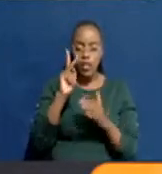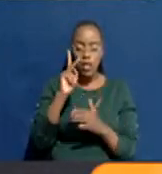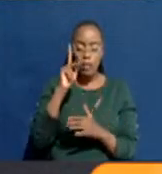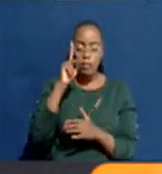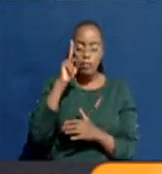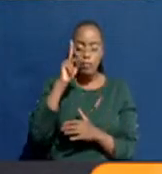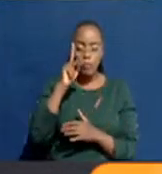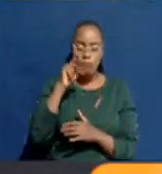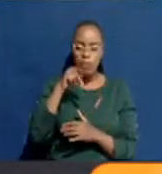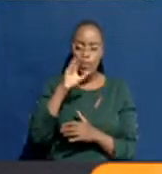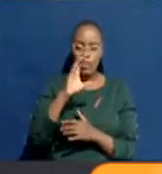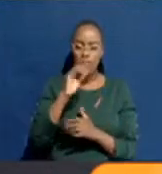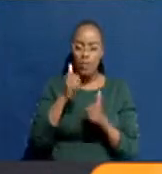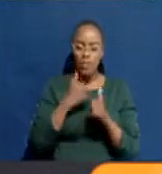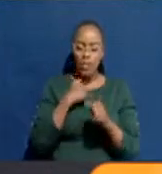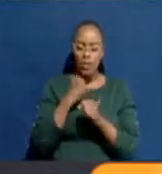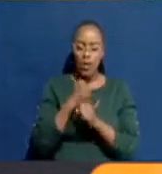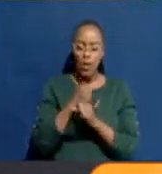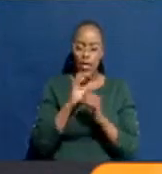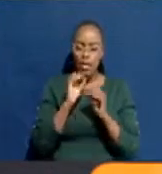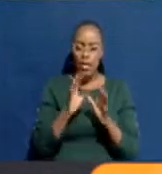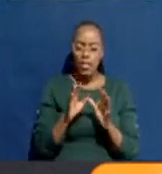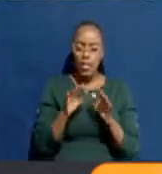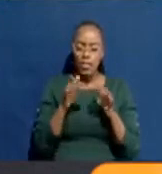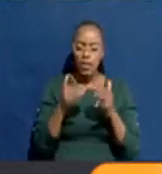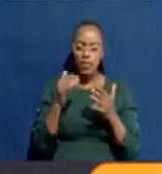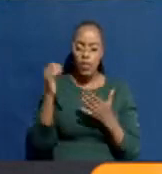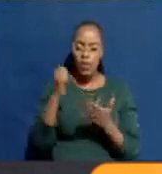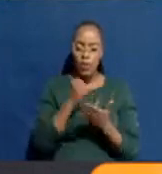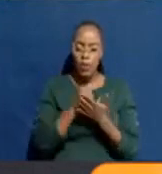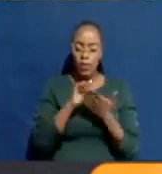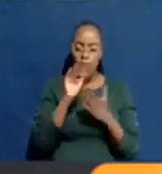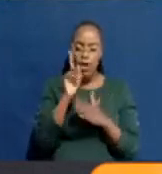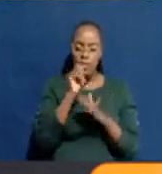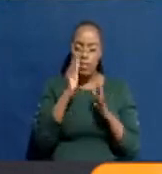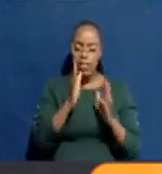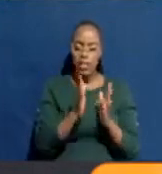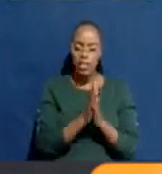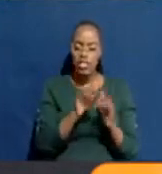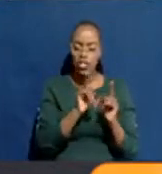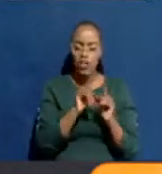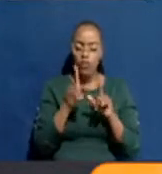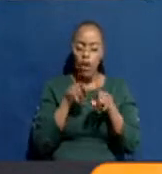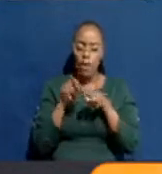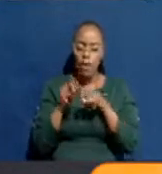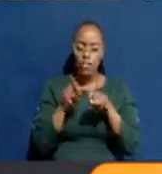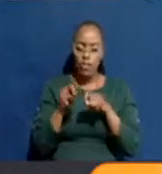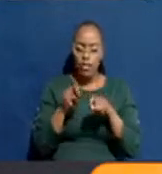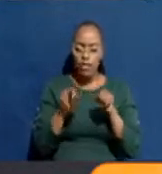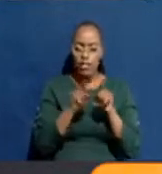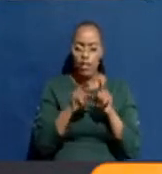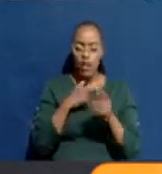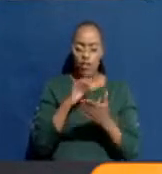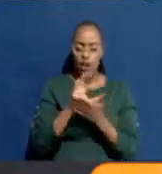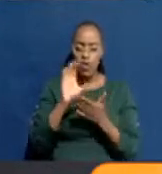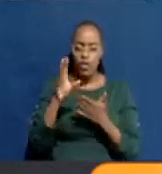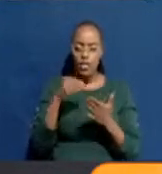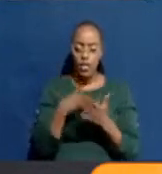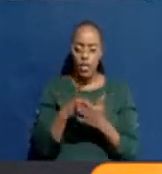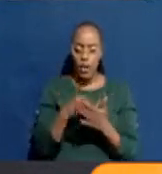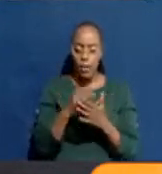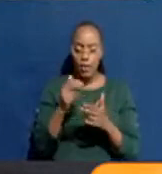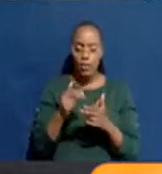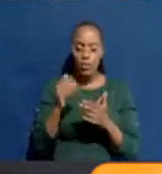21 of them that are not operational, in terms of hiring more trainers and in terms of operationalizing. Okay. We have allocated money to